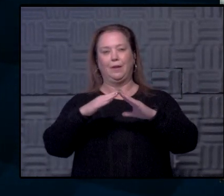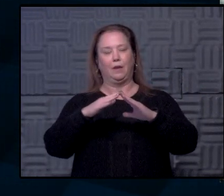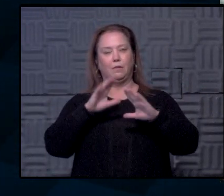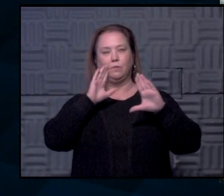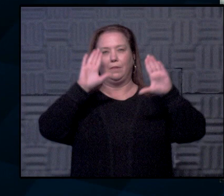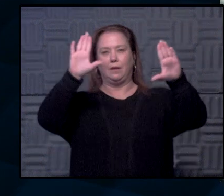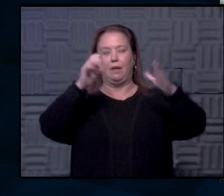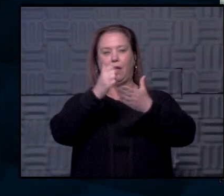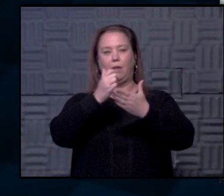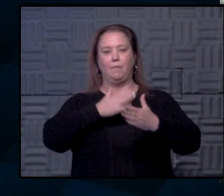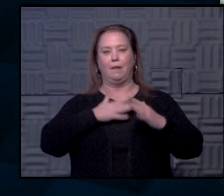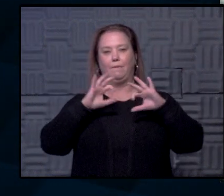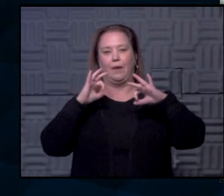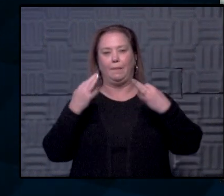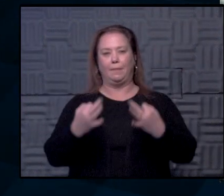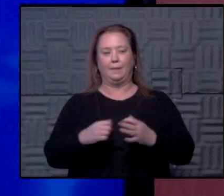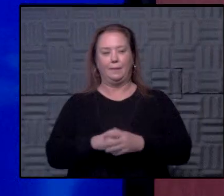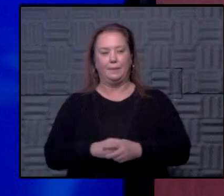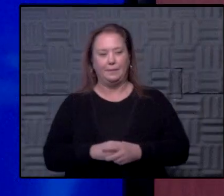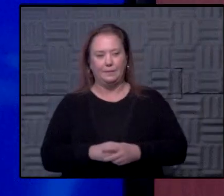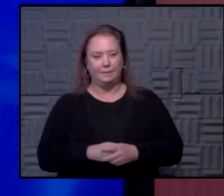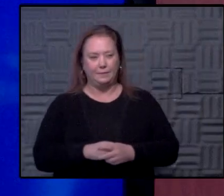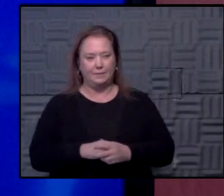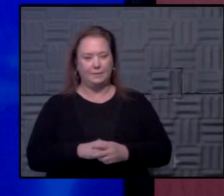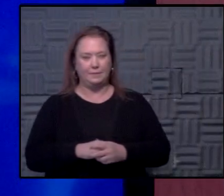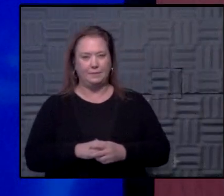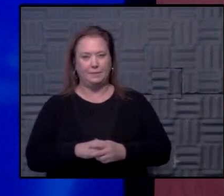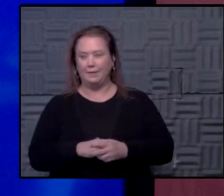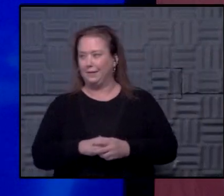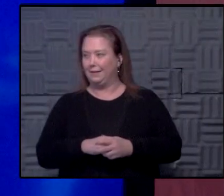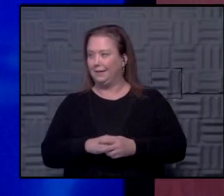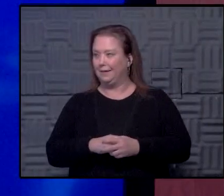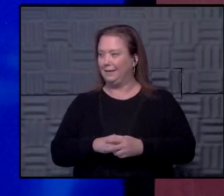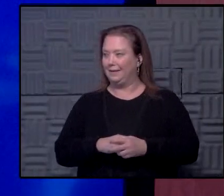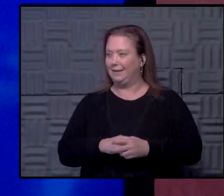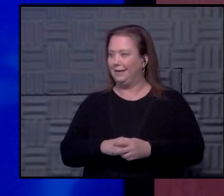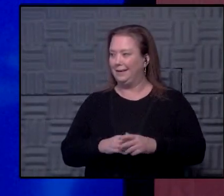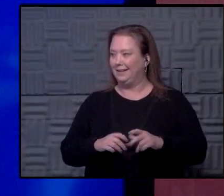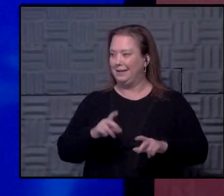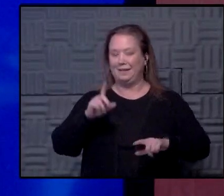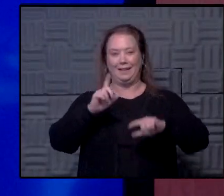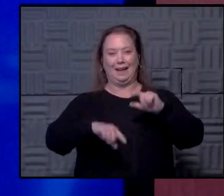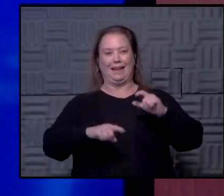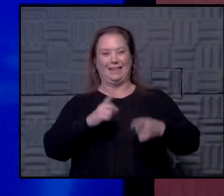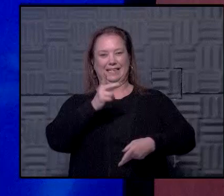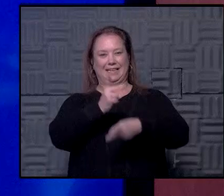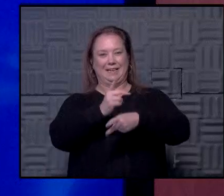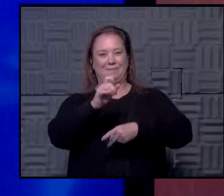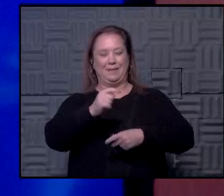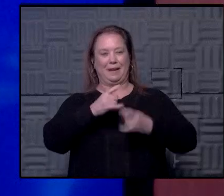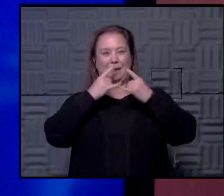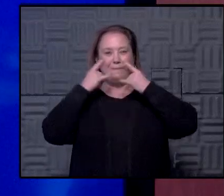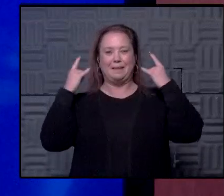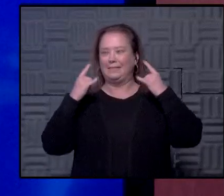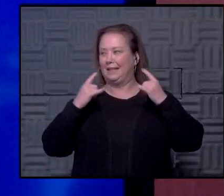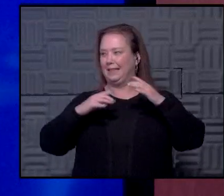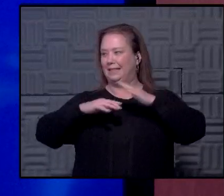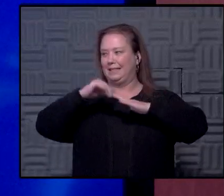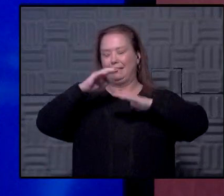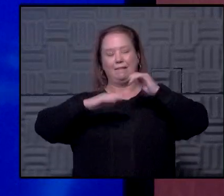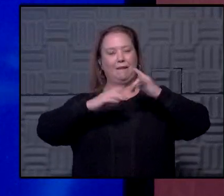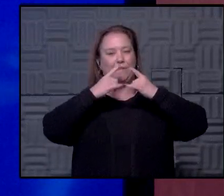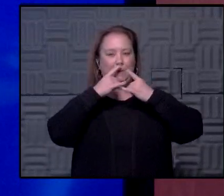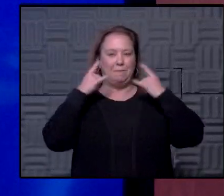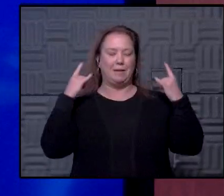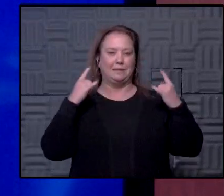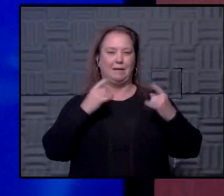family. Well, Matt, now that I've claimed my mask and nobody can wear it, so I get to keep it. And by the way, this is one of the most comfortable masks